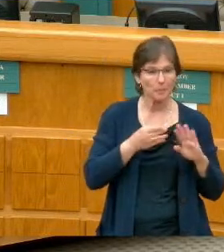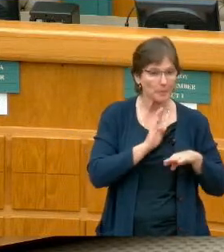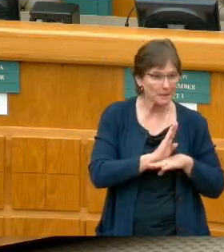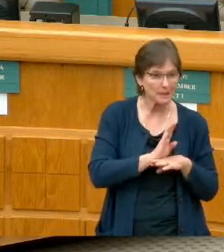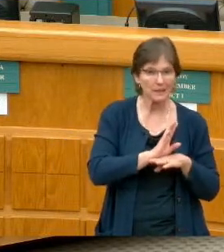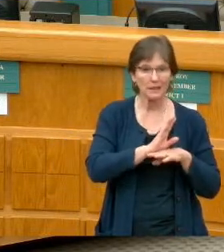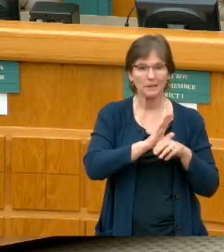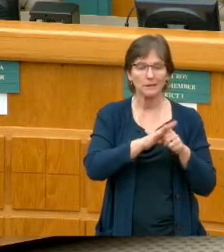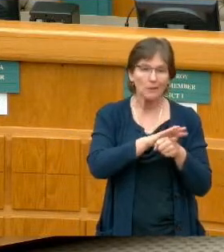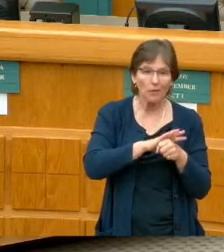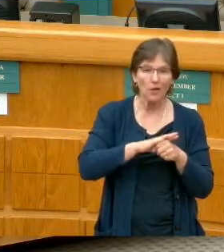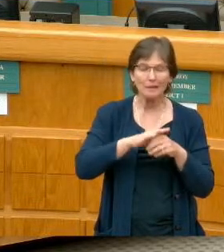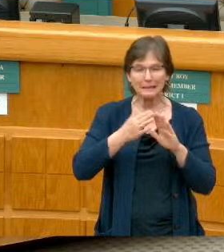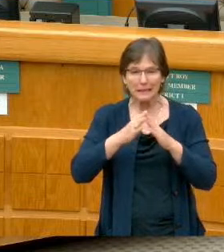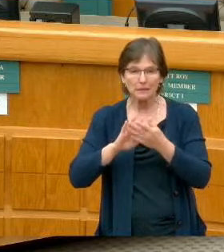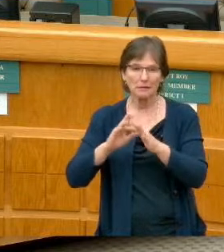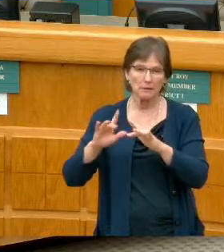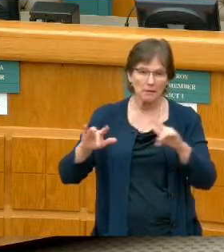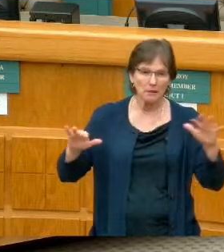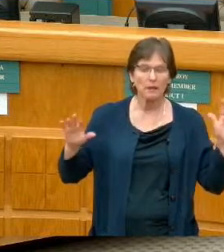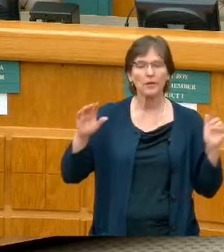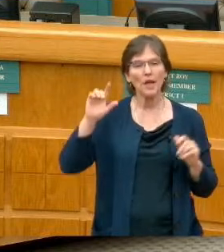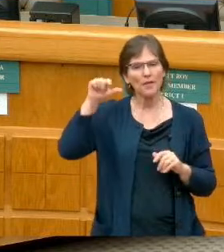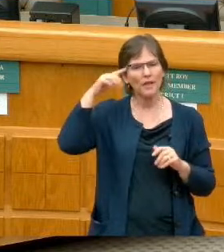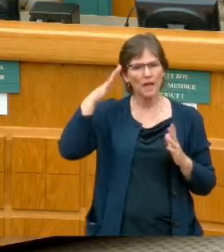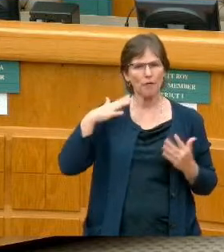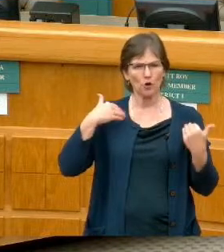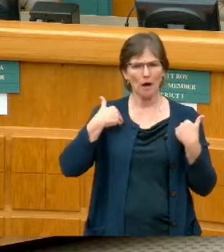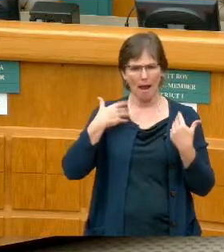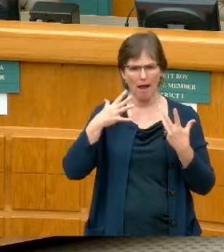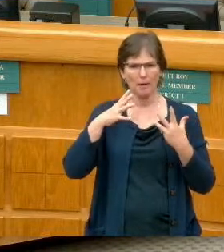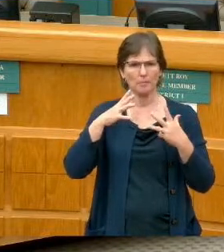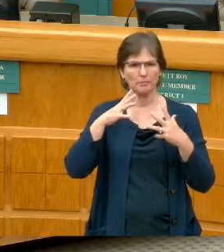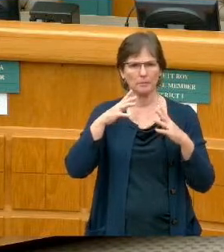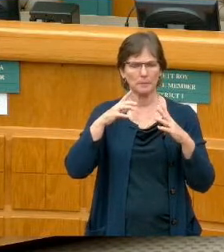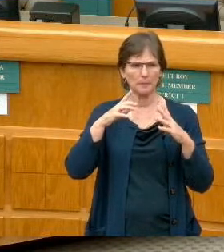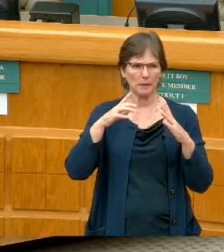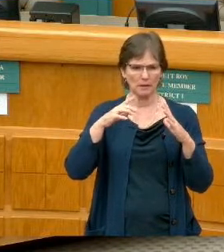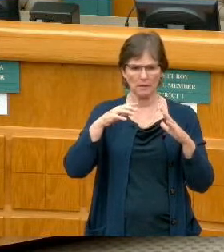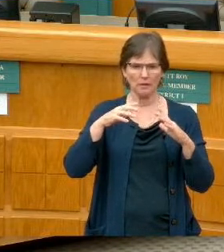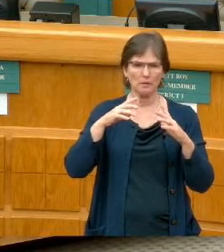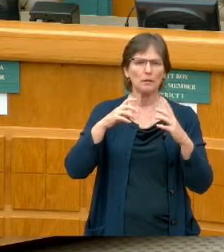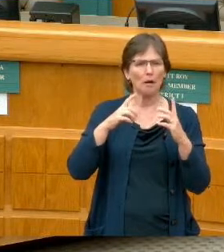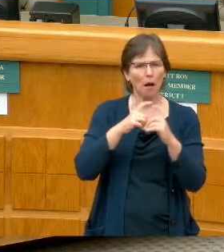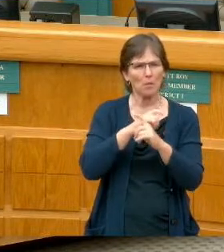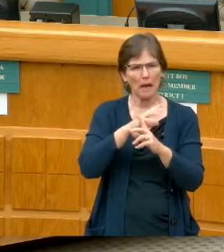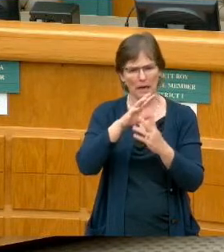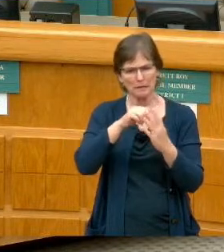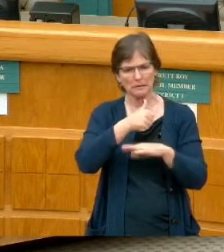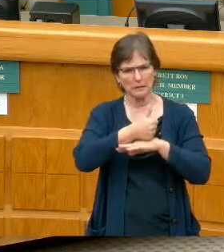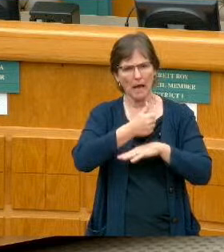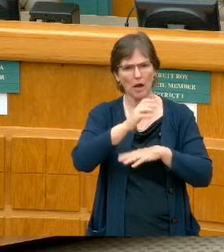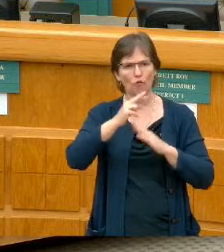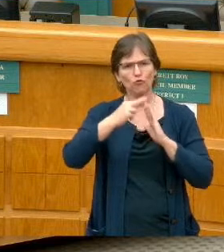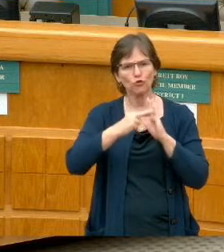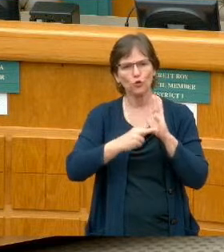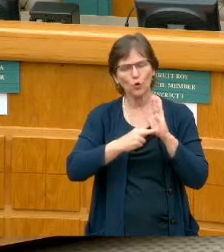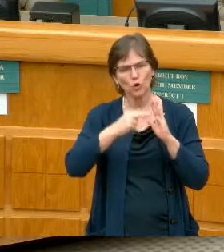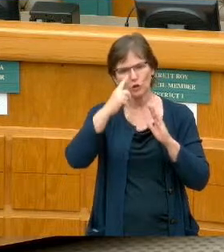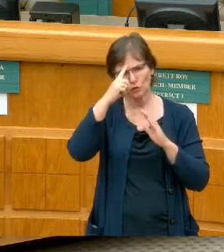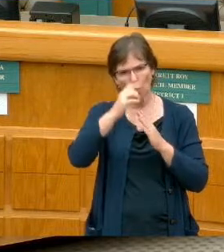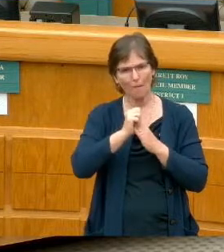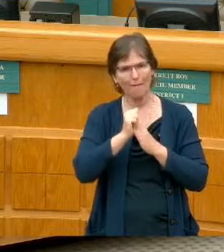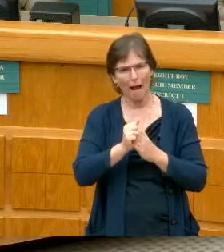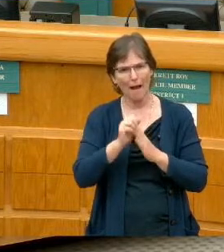reliable, data-driven hospitalization metrics used by doctors and the RACs and medical experts to help guide the